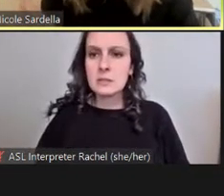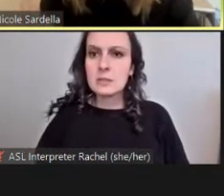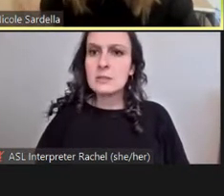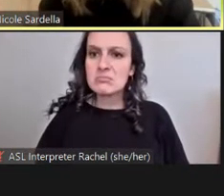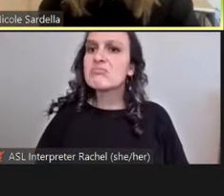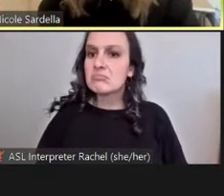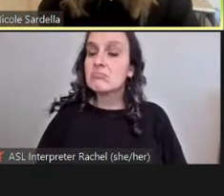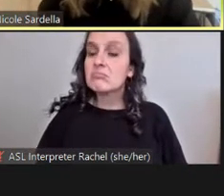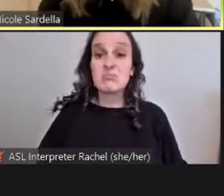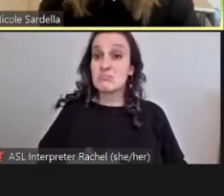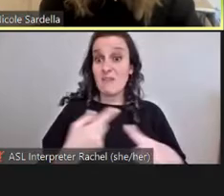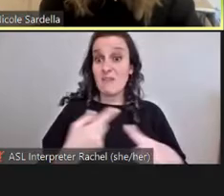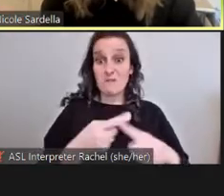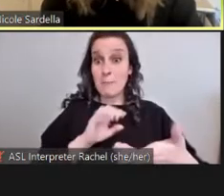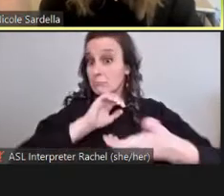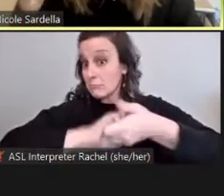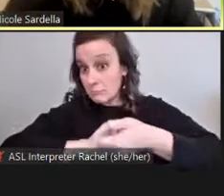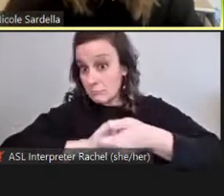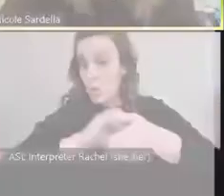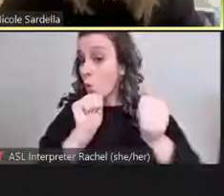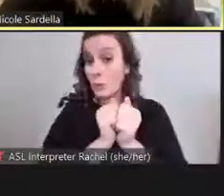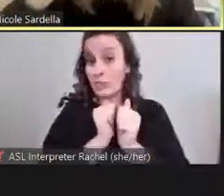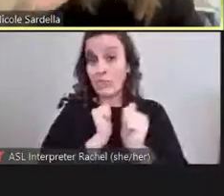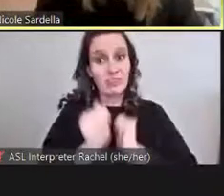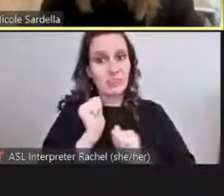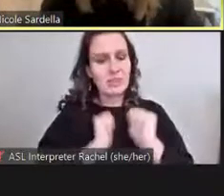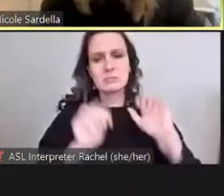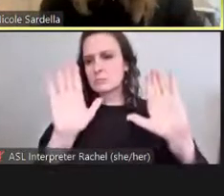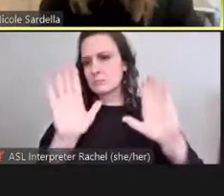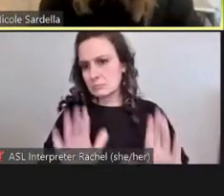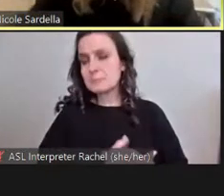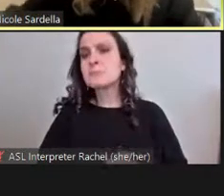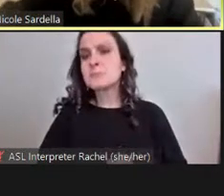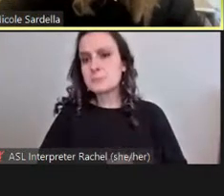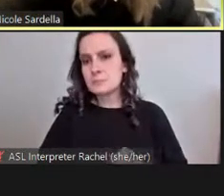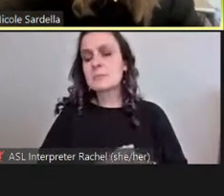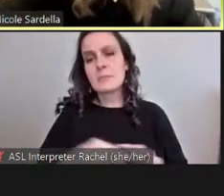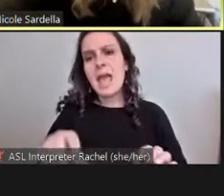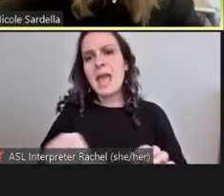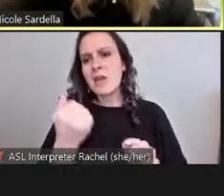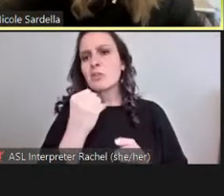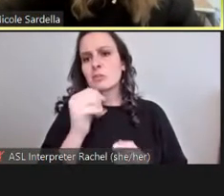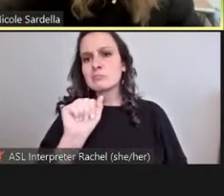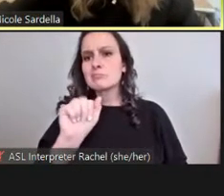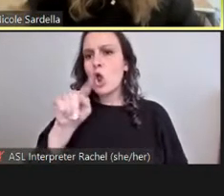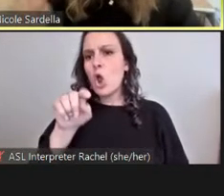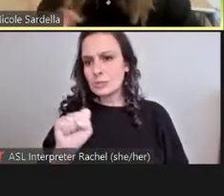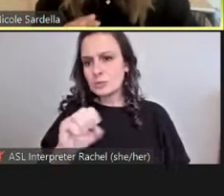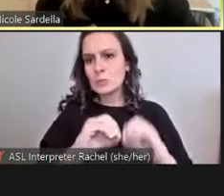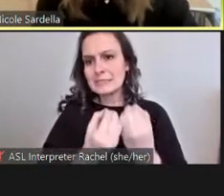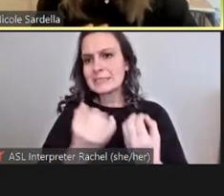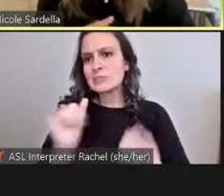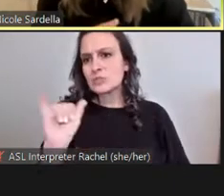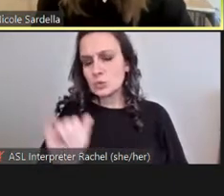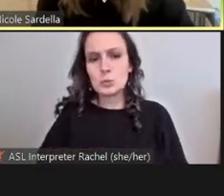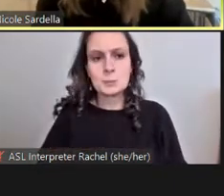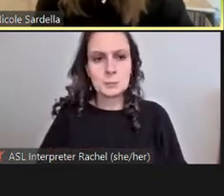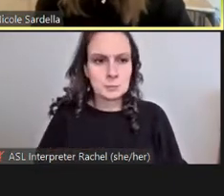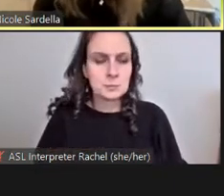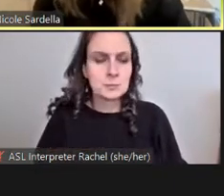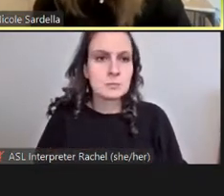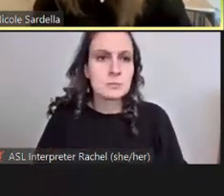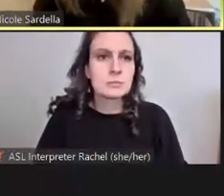is from the partnerships with the theaters and other arts organizations. And